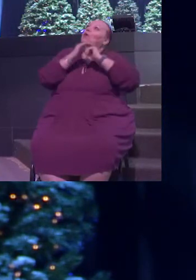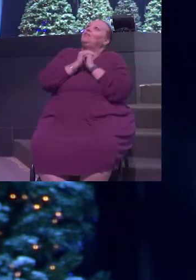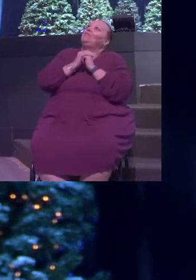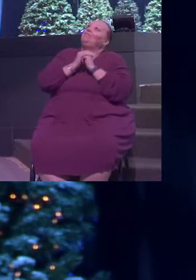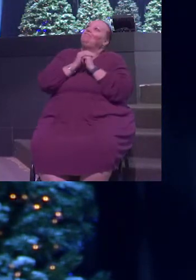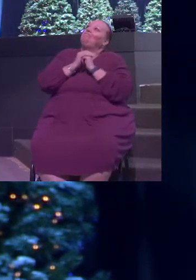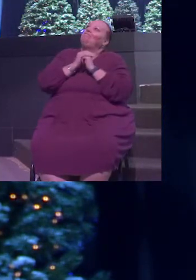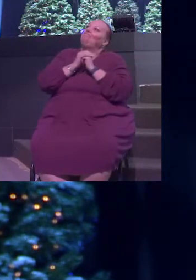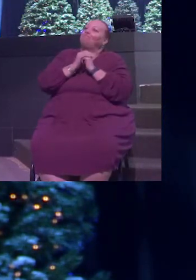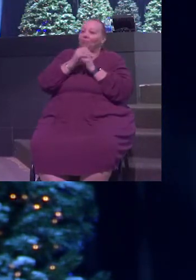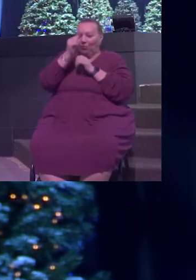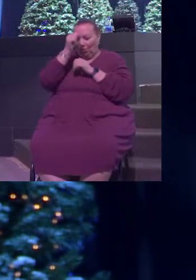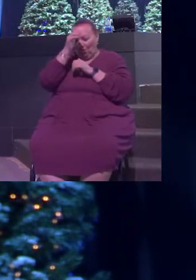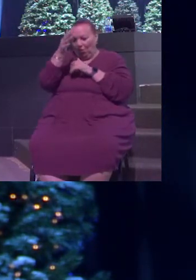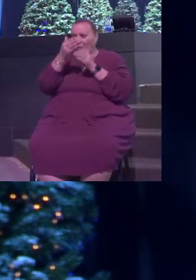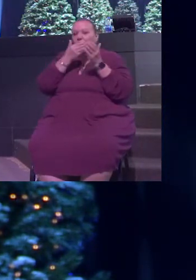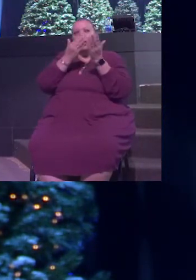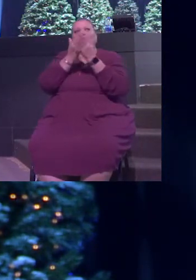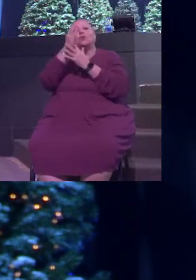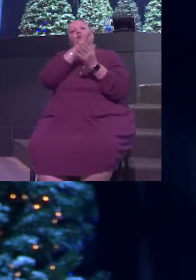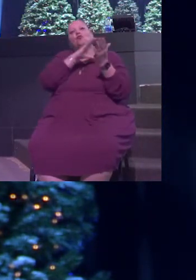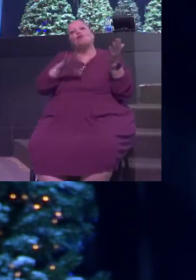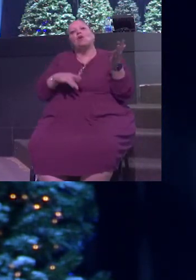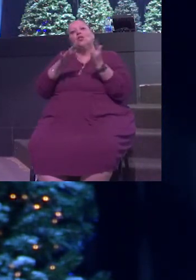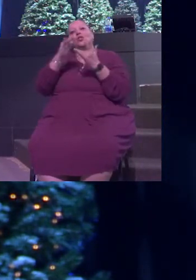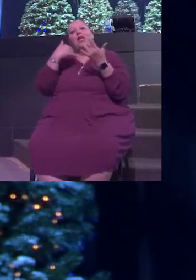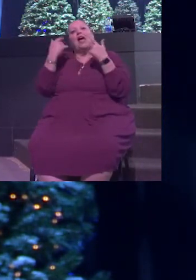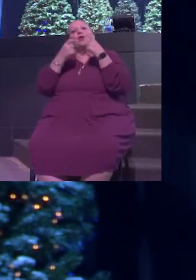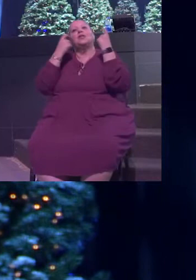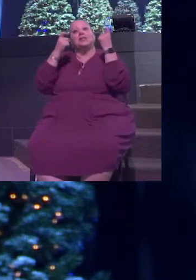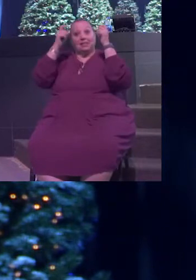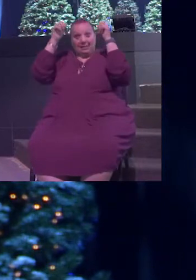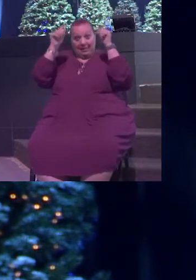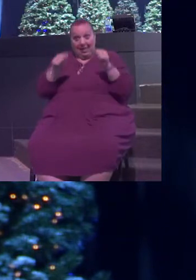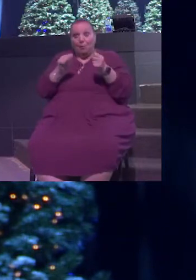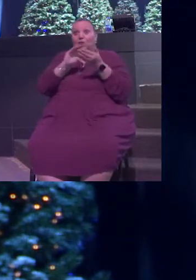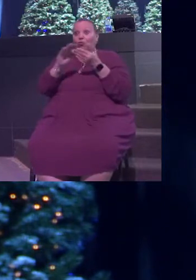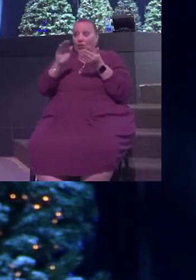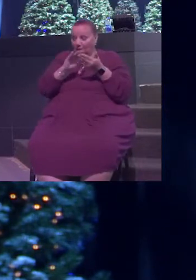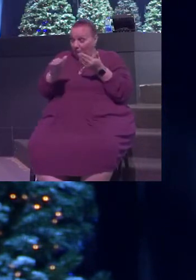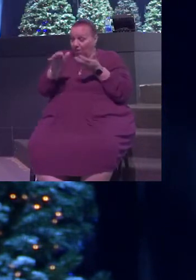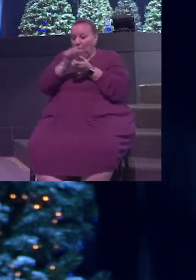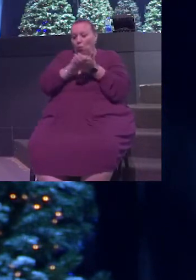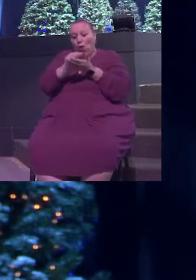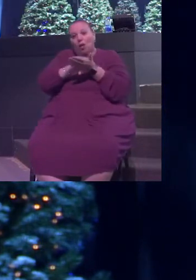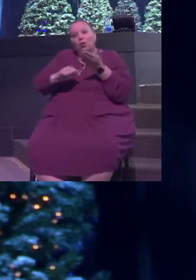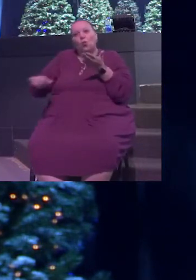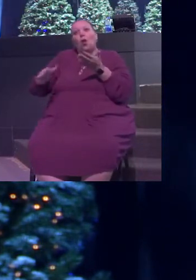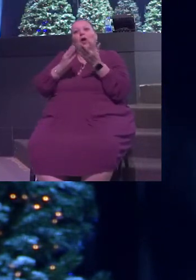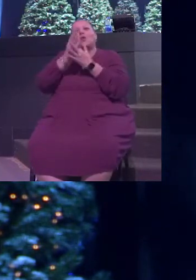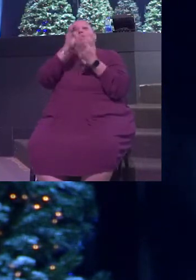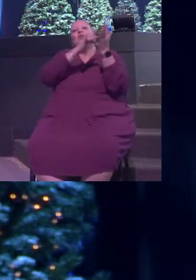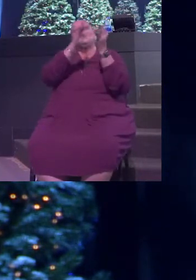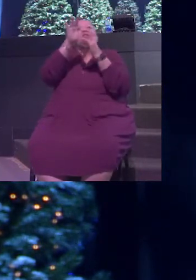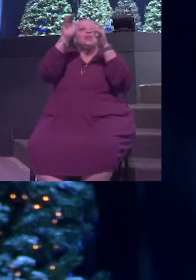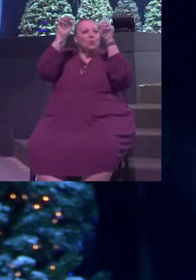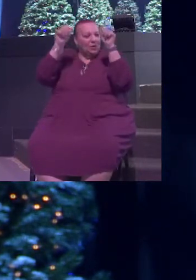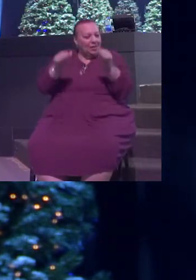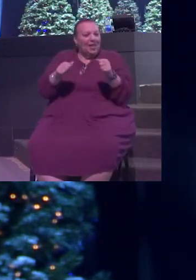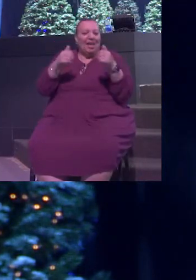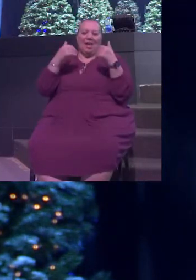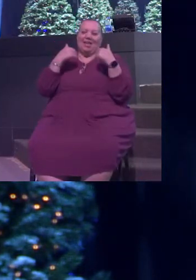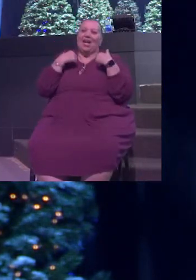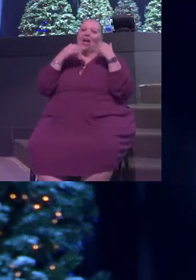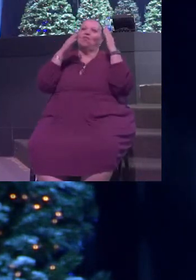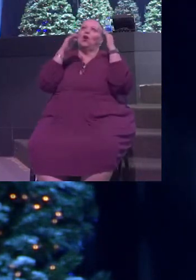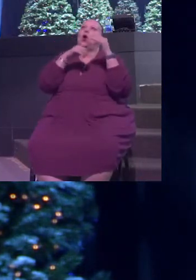Father, we thank you that through Christ Jesus our sins can be forgiven and washed away, that through Jesus we can have